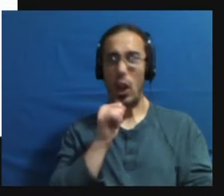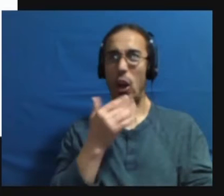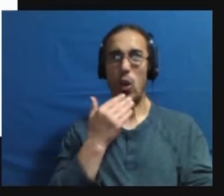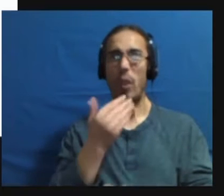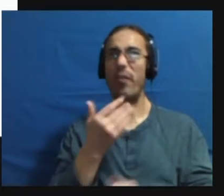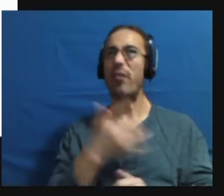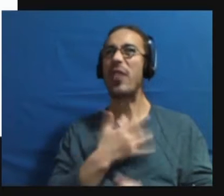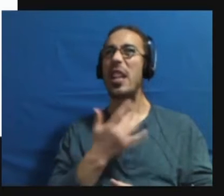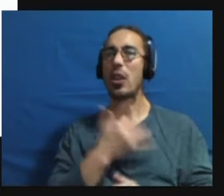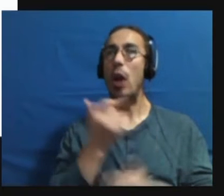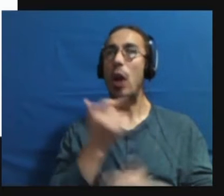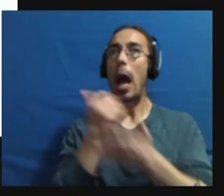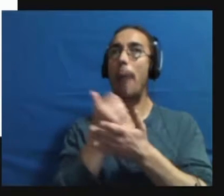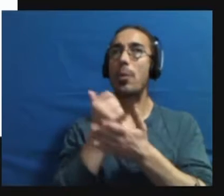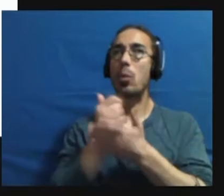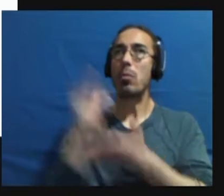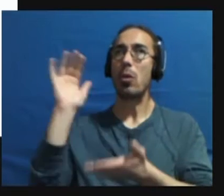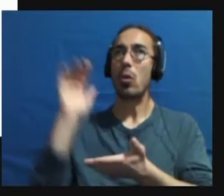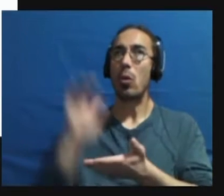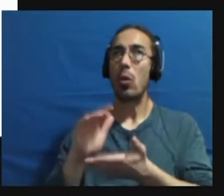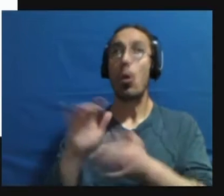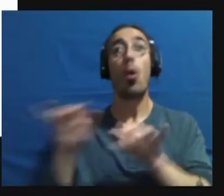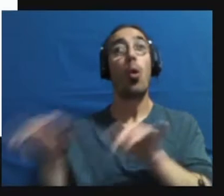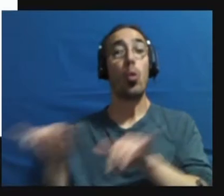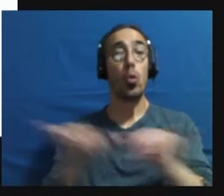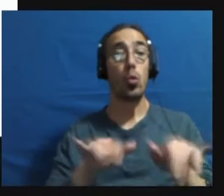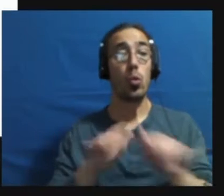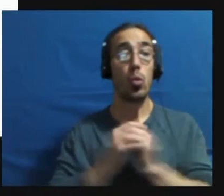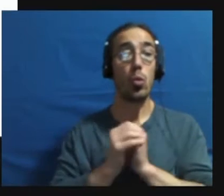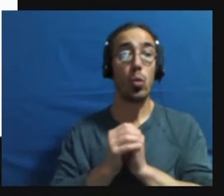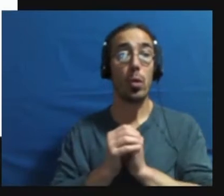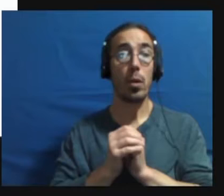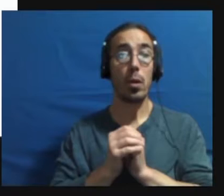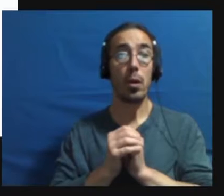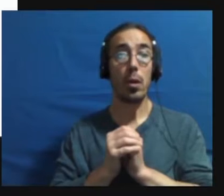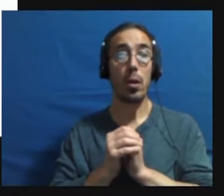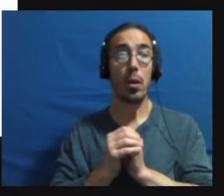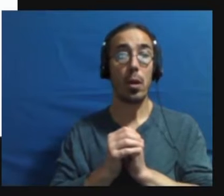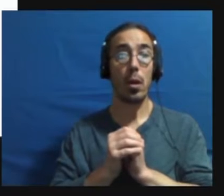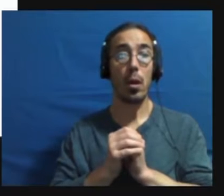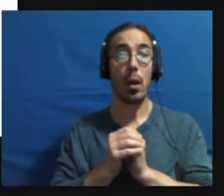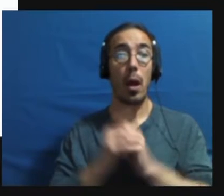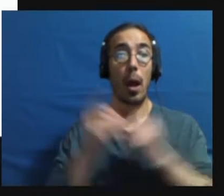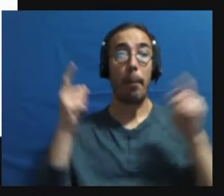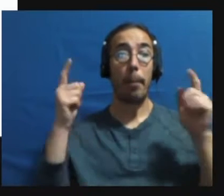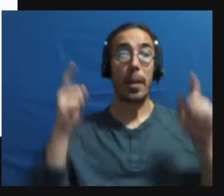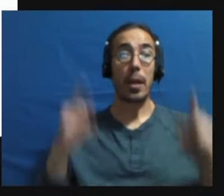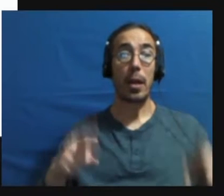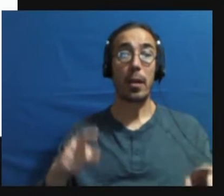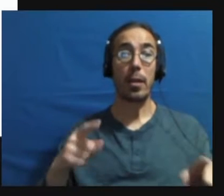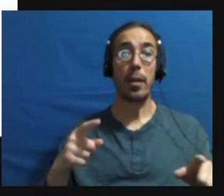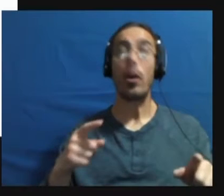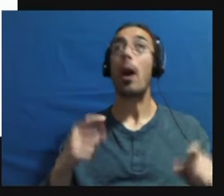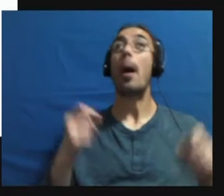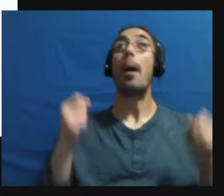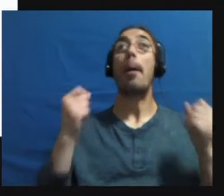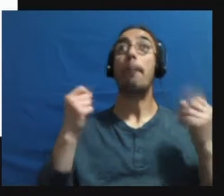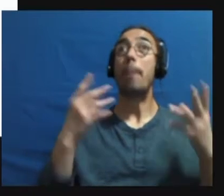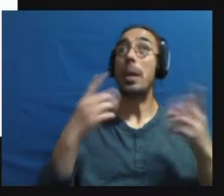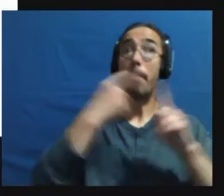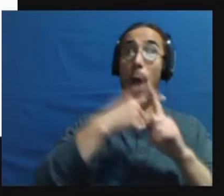But she also goes on to say that they happen because of an overflow of positive